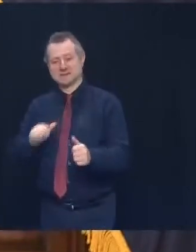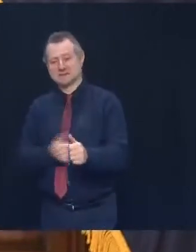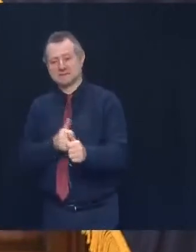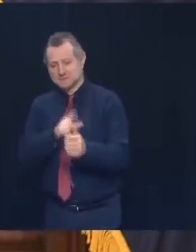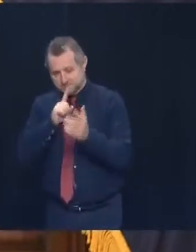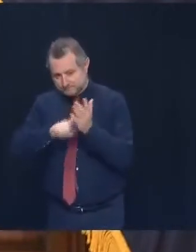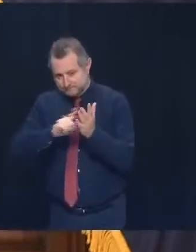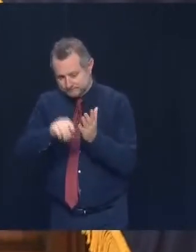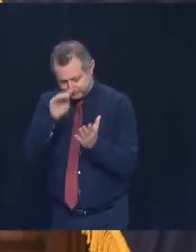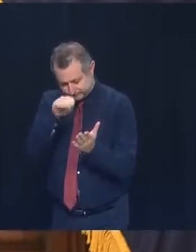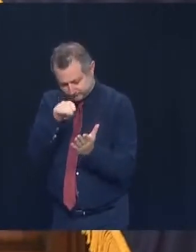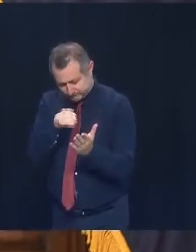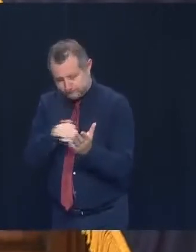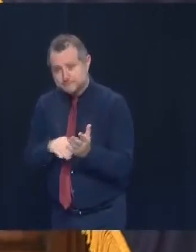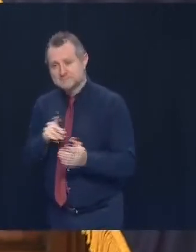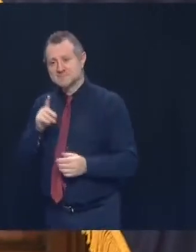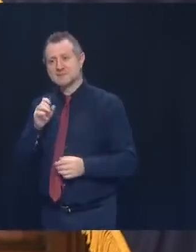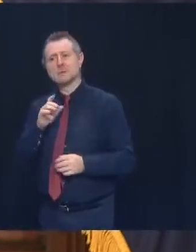yet identified